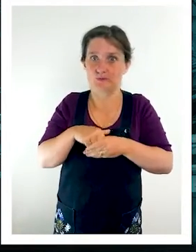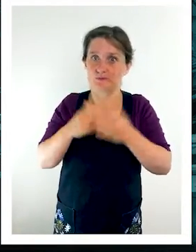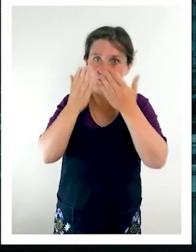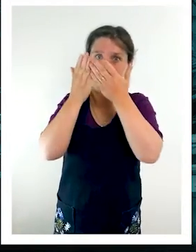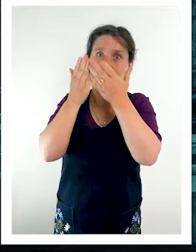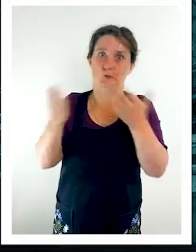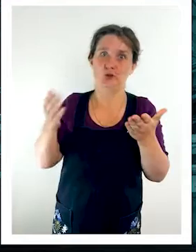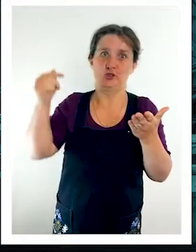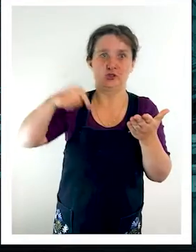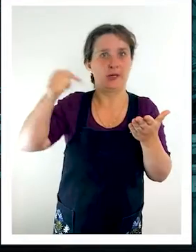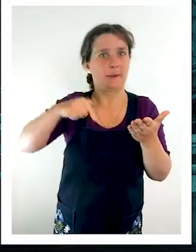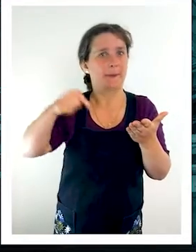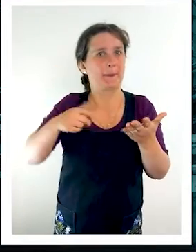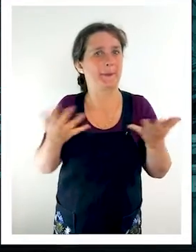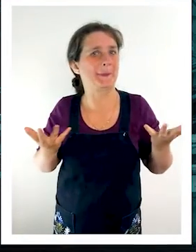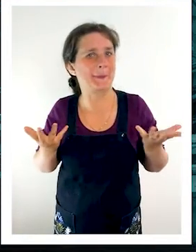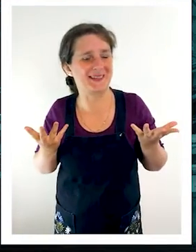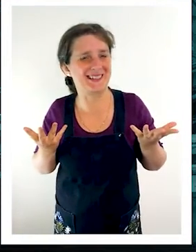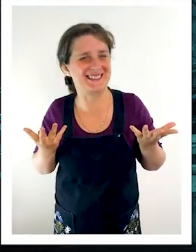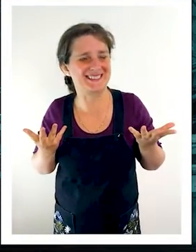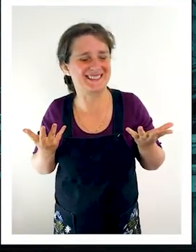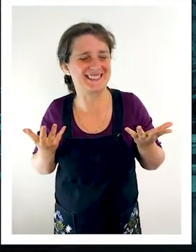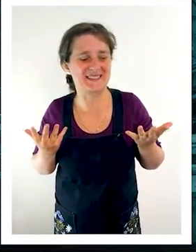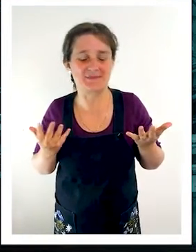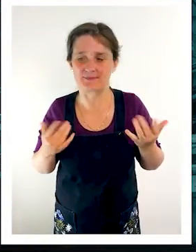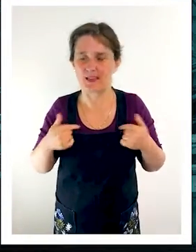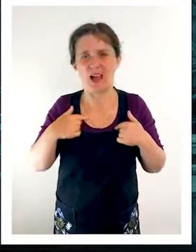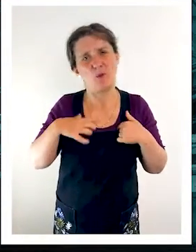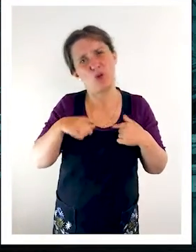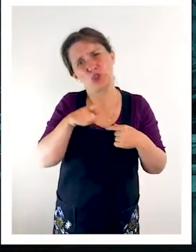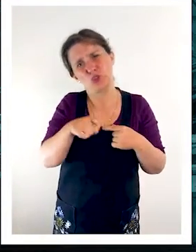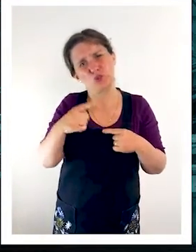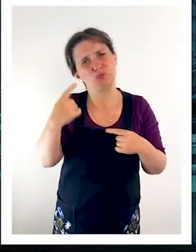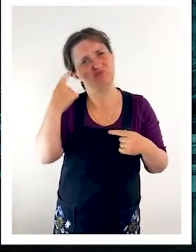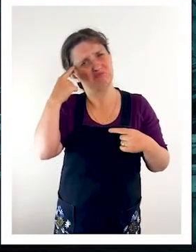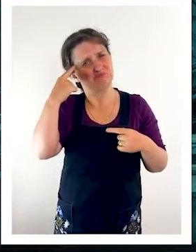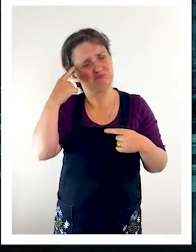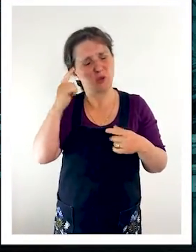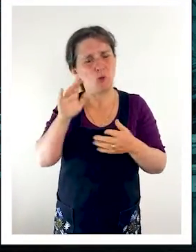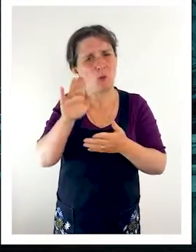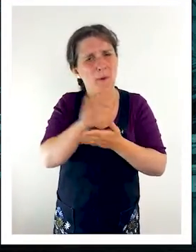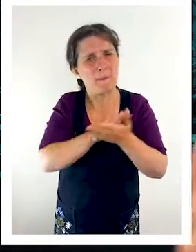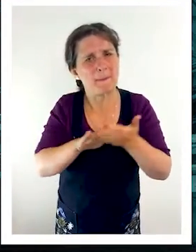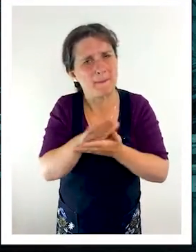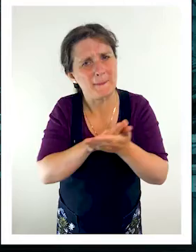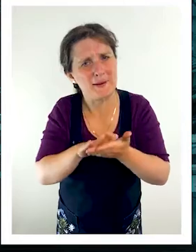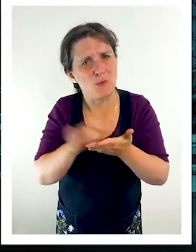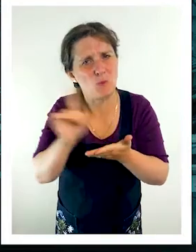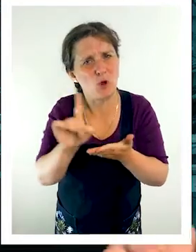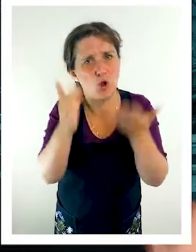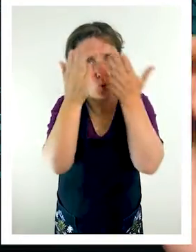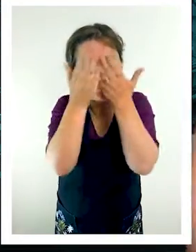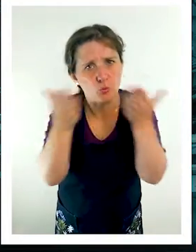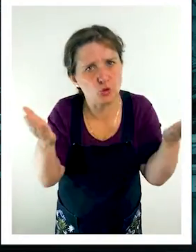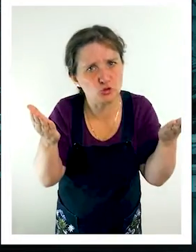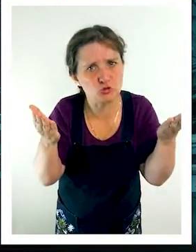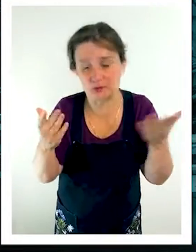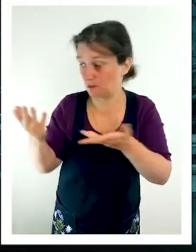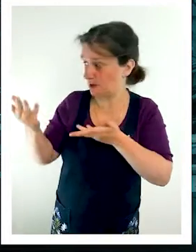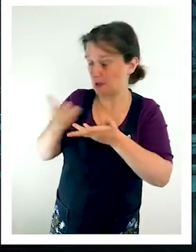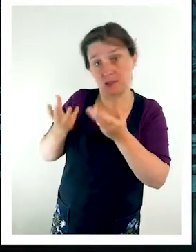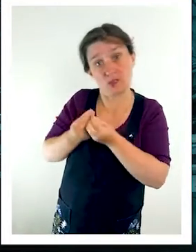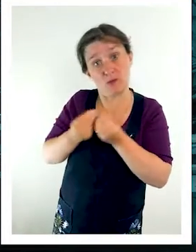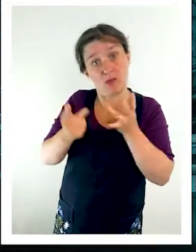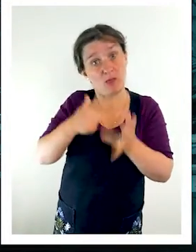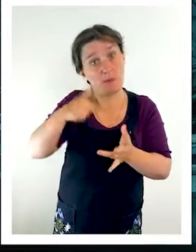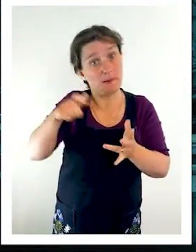Now, before we go on, what I want you to do is turn to the person next to you and tell them in the next 10 seconds what comes into